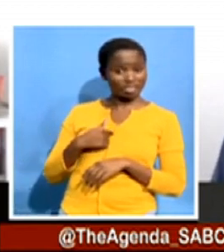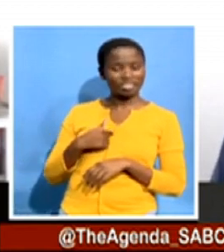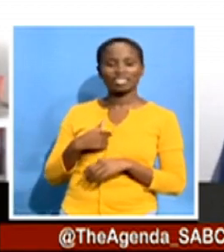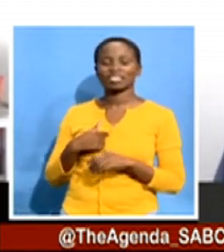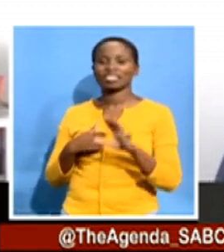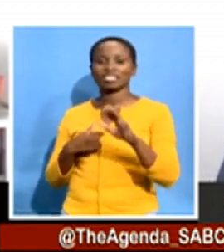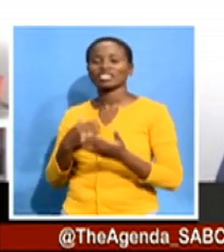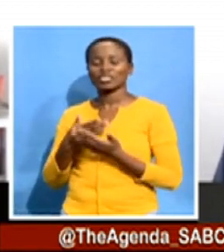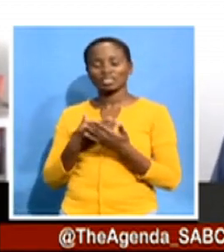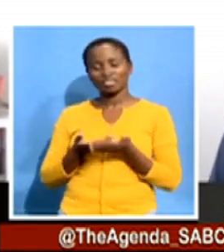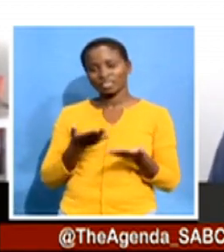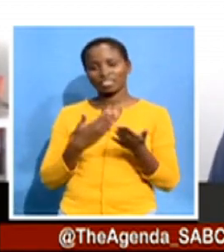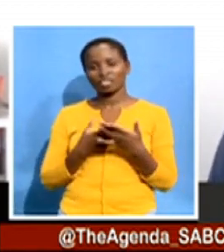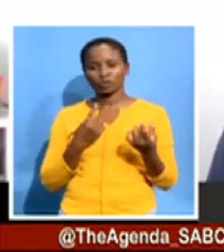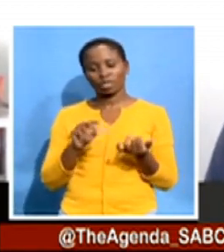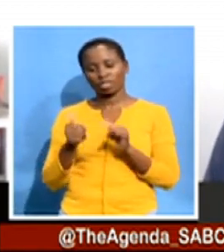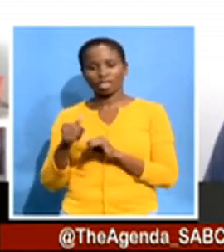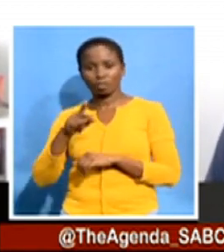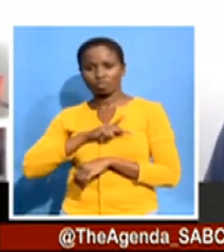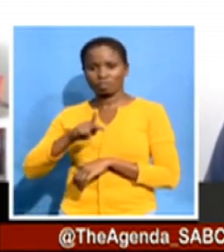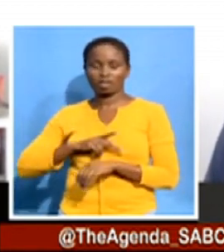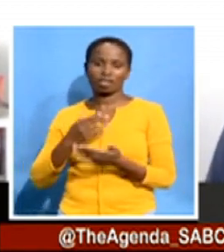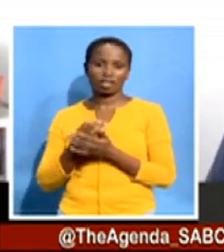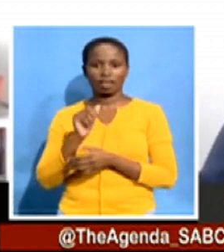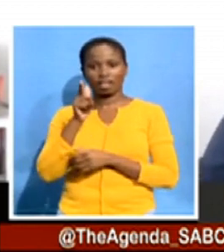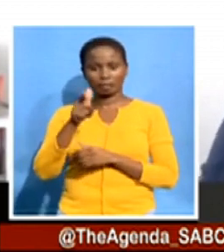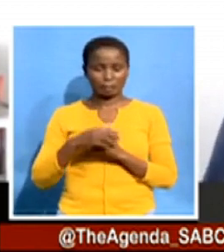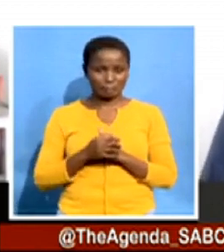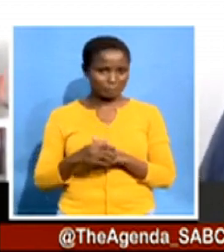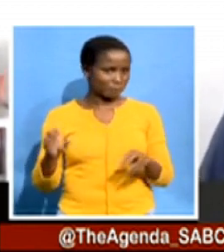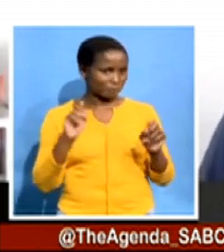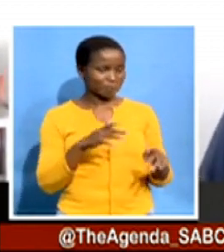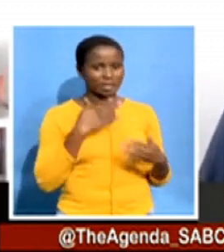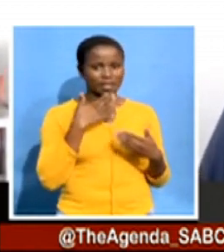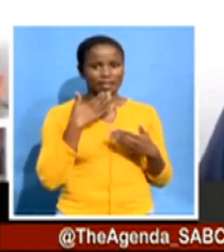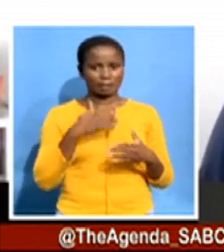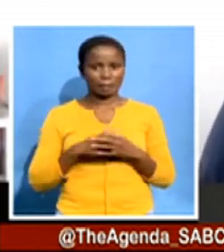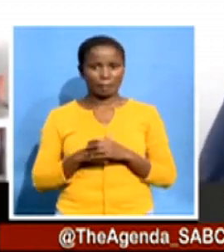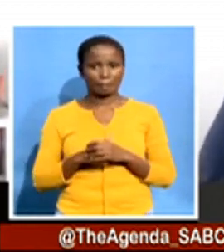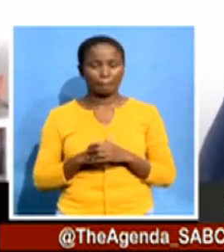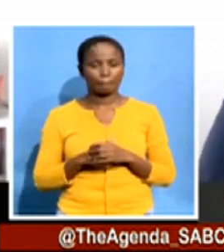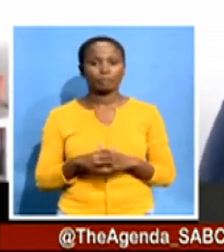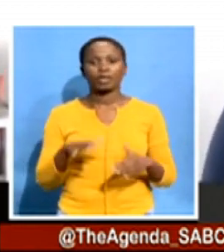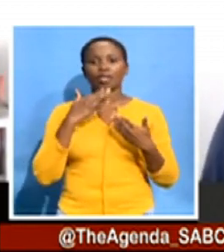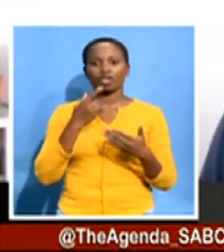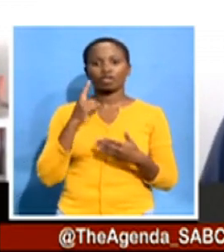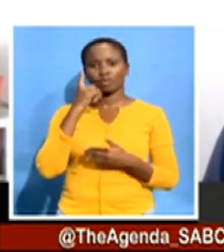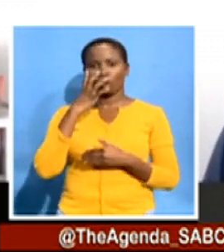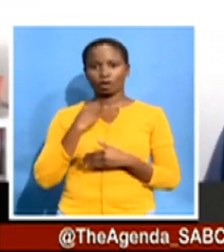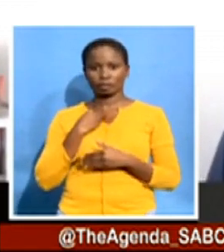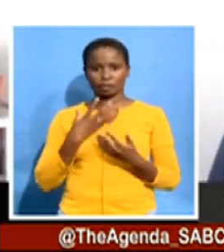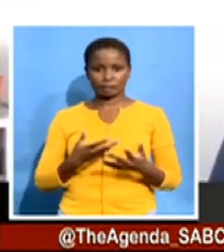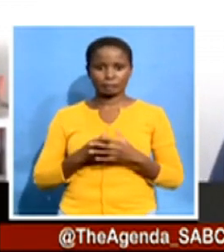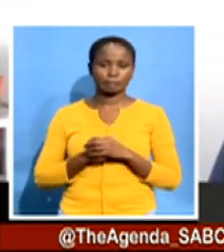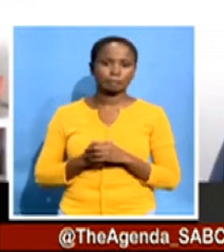could come in afterwards. Okay, thank you very much. So thank you for that question. What we presented with